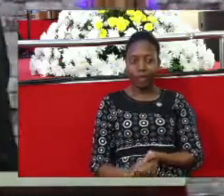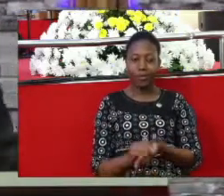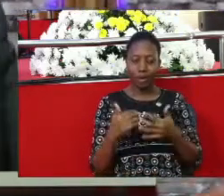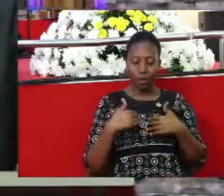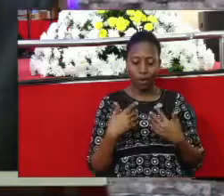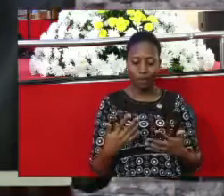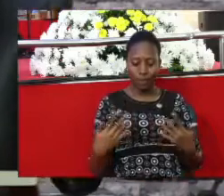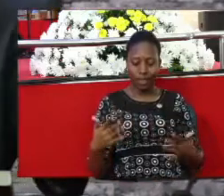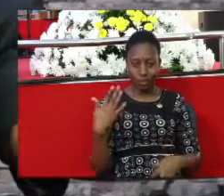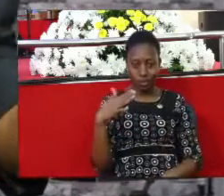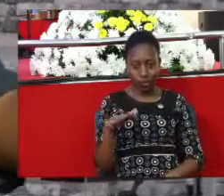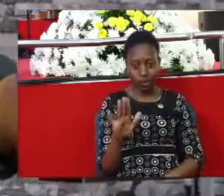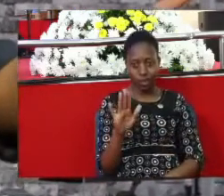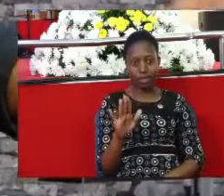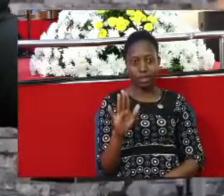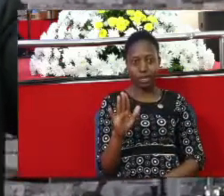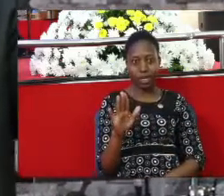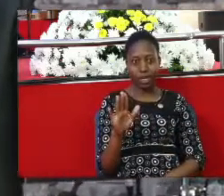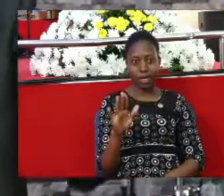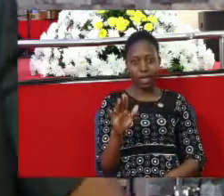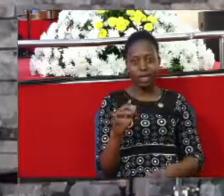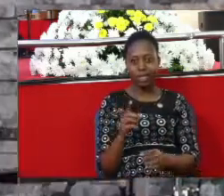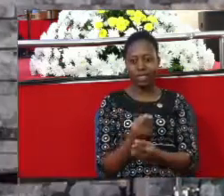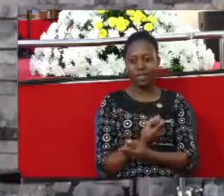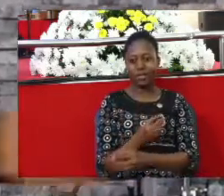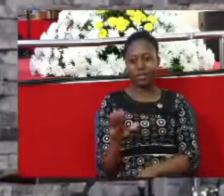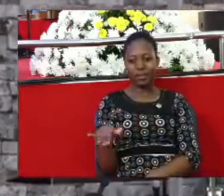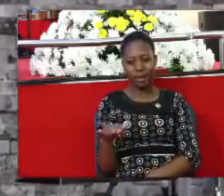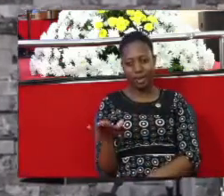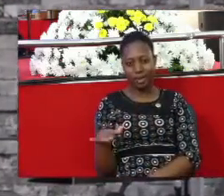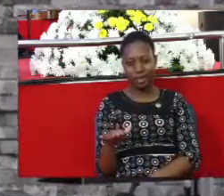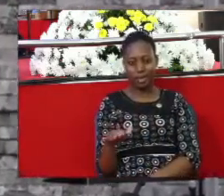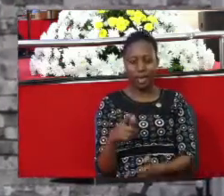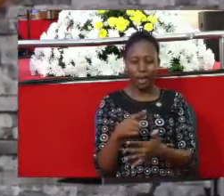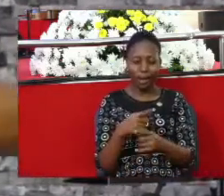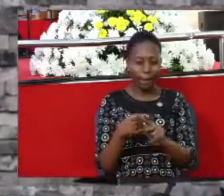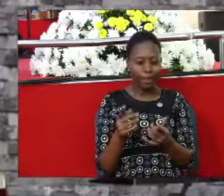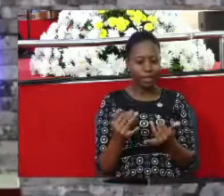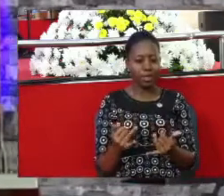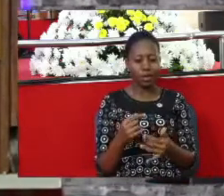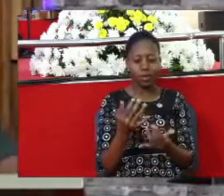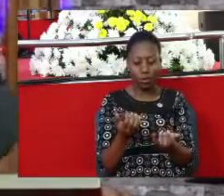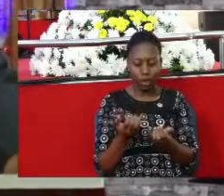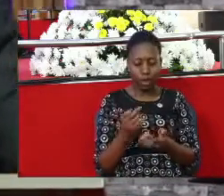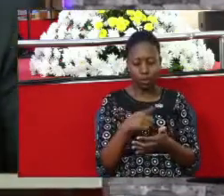yetu. Kuna vitu zako, gidae. Kuna vitu zako. All what you need is to call.